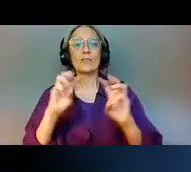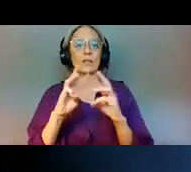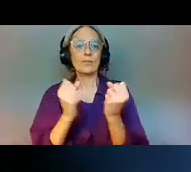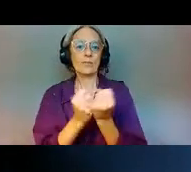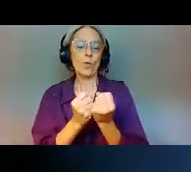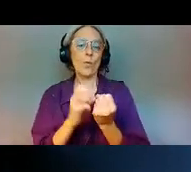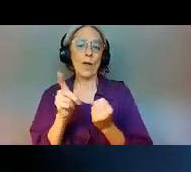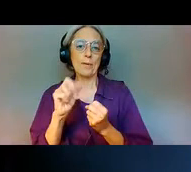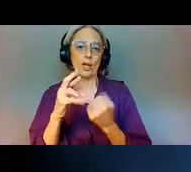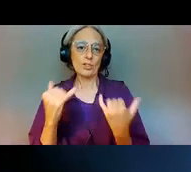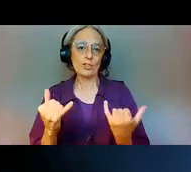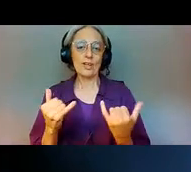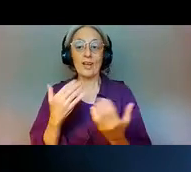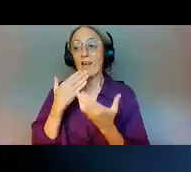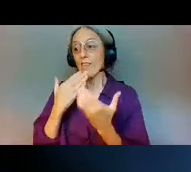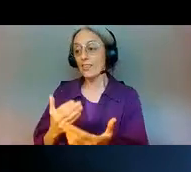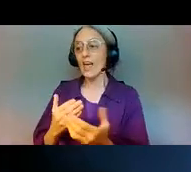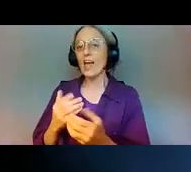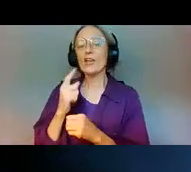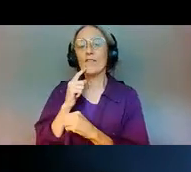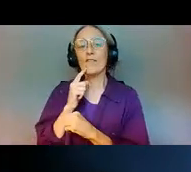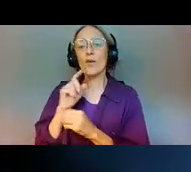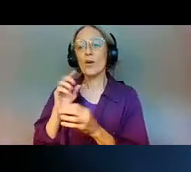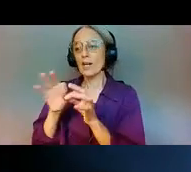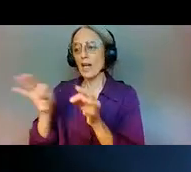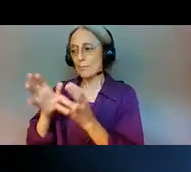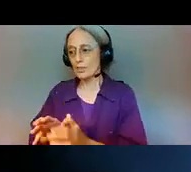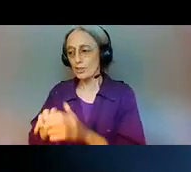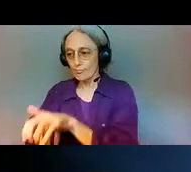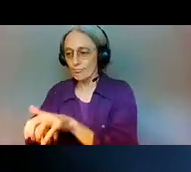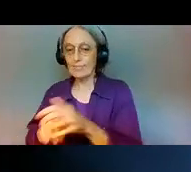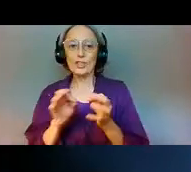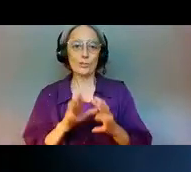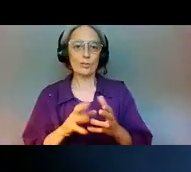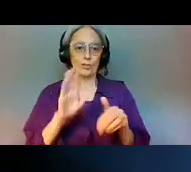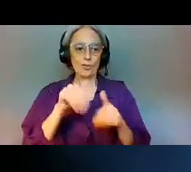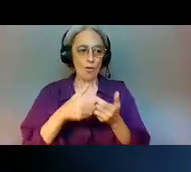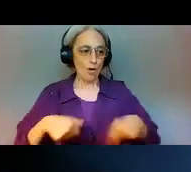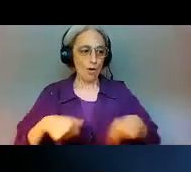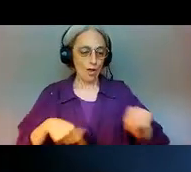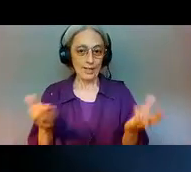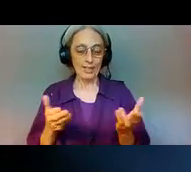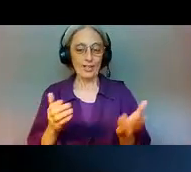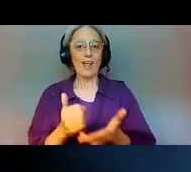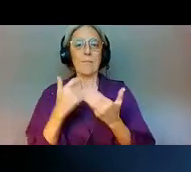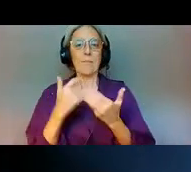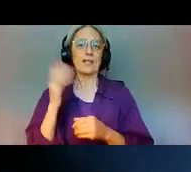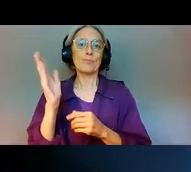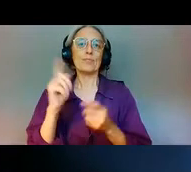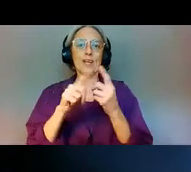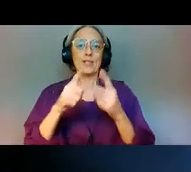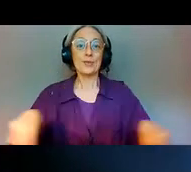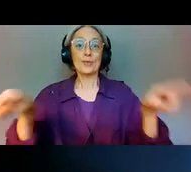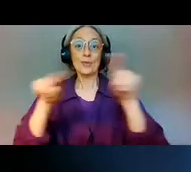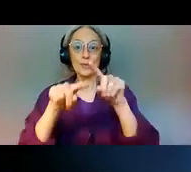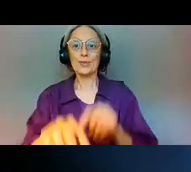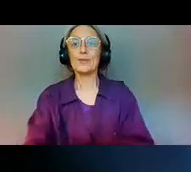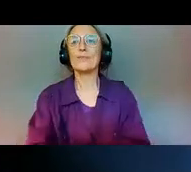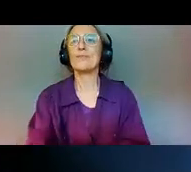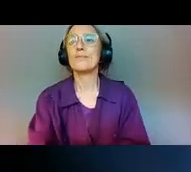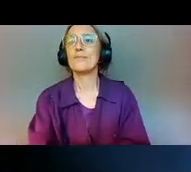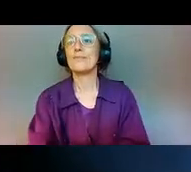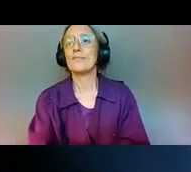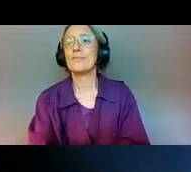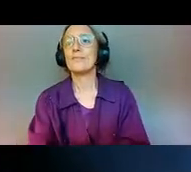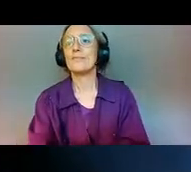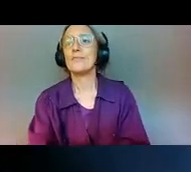and to the captioners and interpreters that are here helping us present to you all. Before I give you a